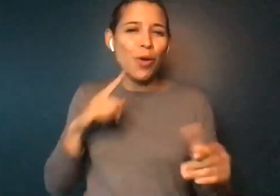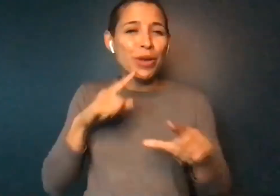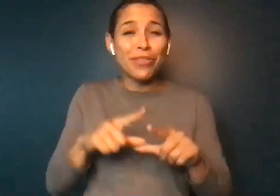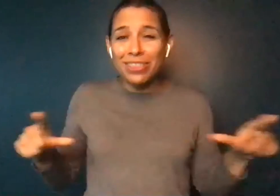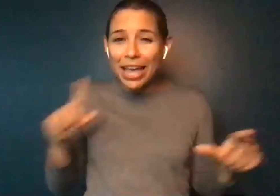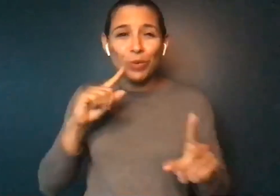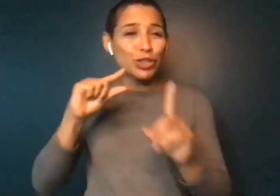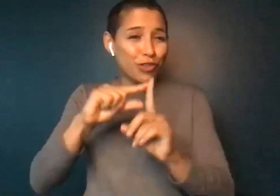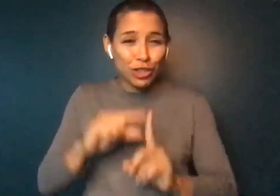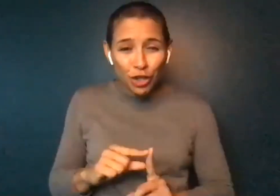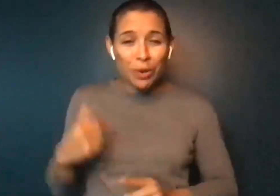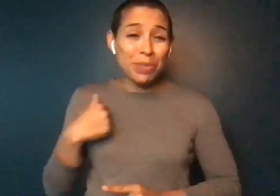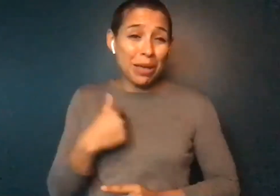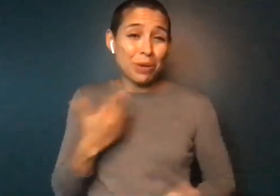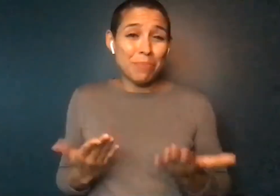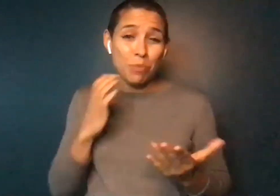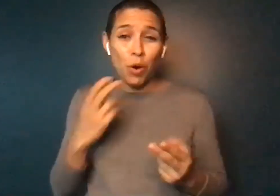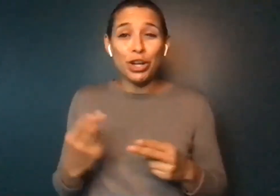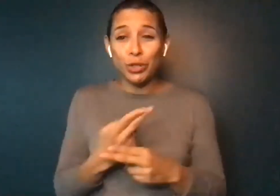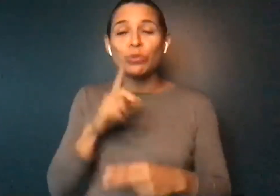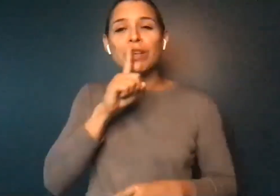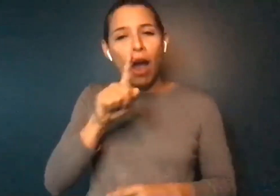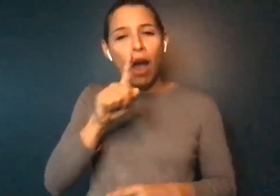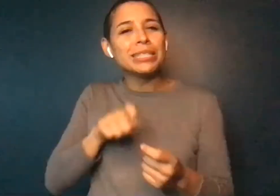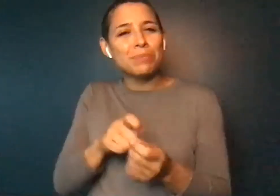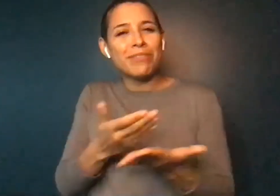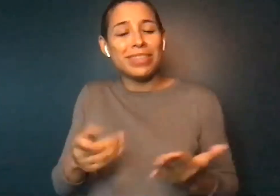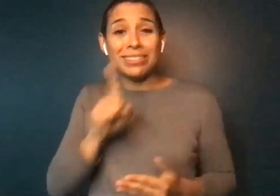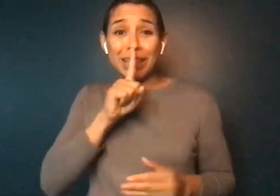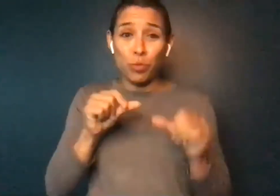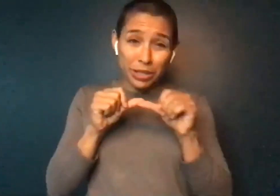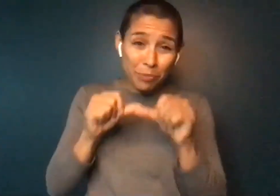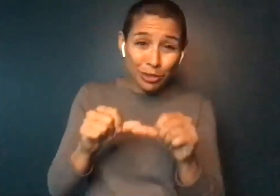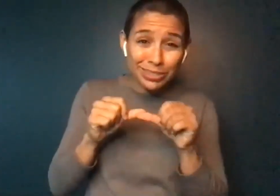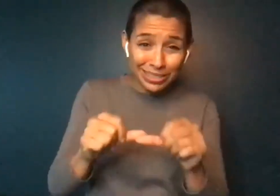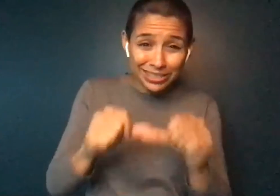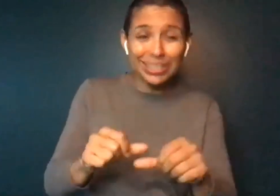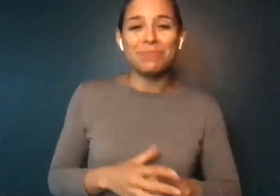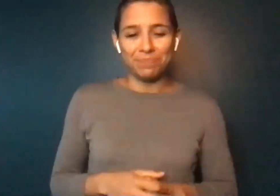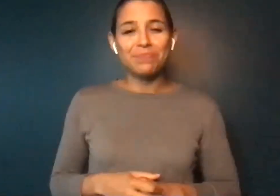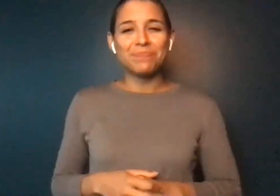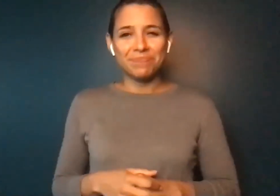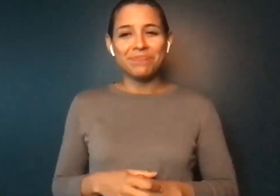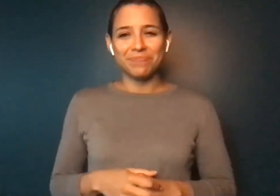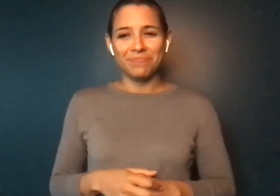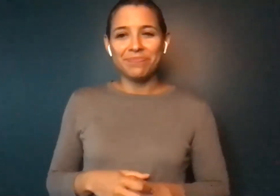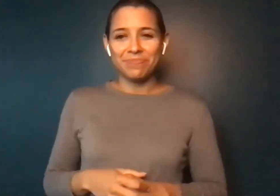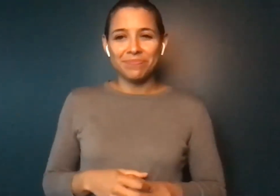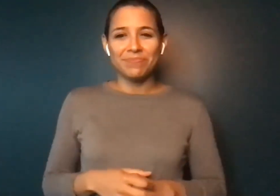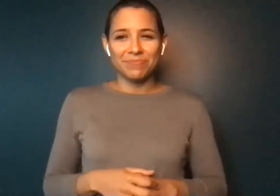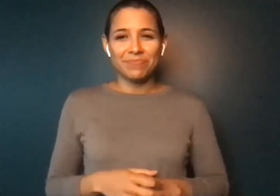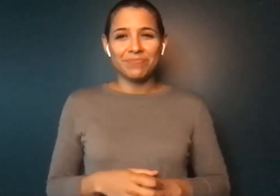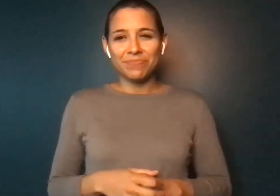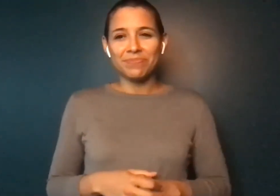that we might want to use. There are certain things that are very persistent. And one of, one of the